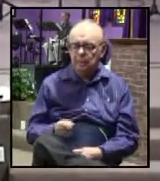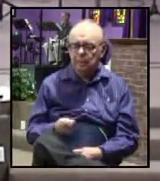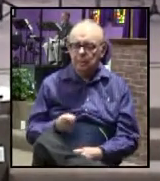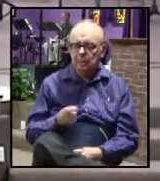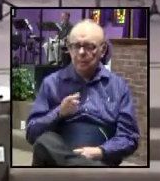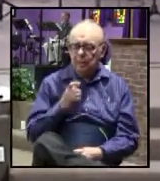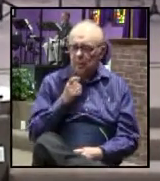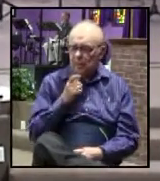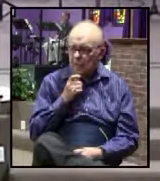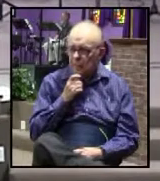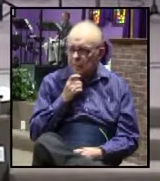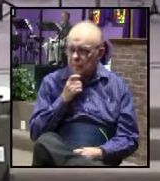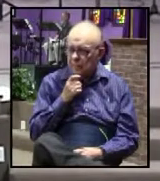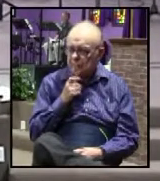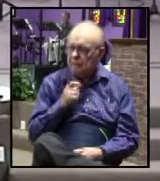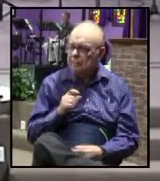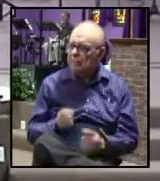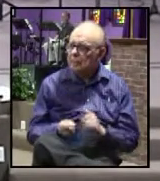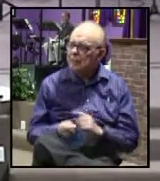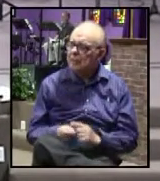is changing an adult diaper?